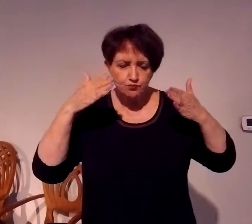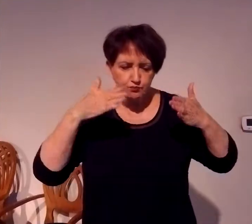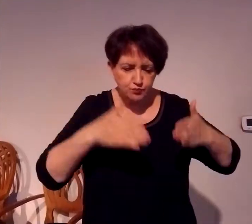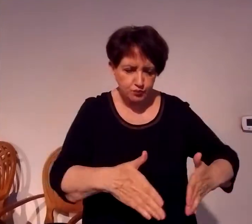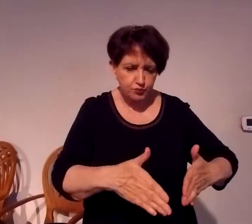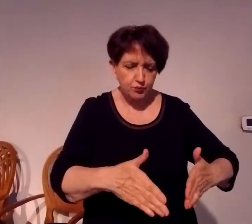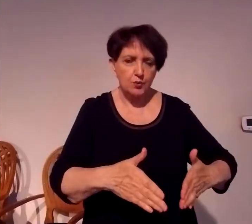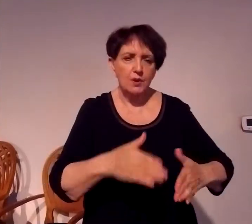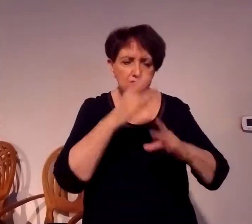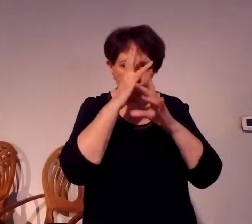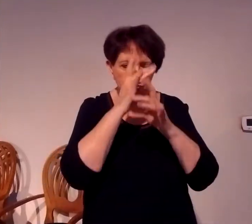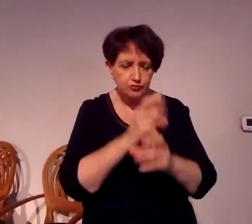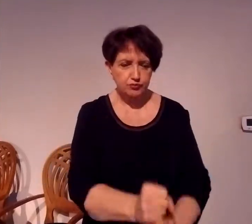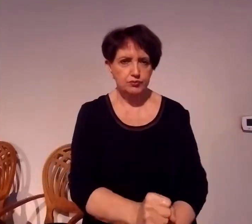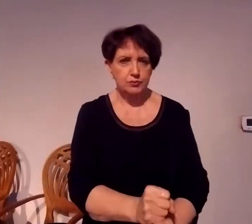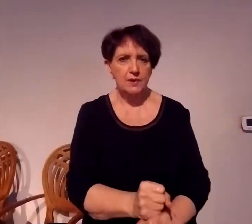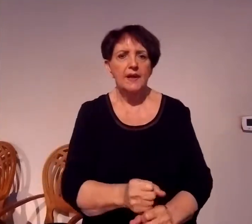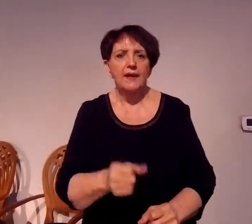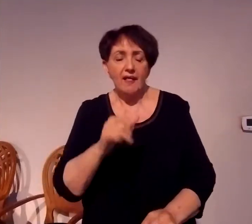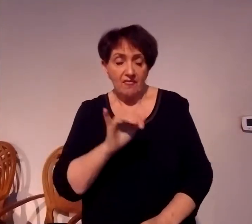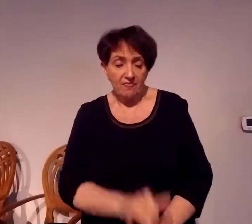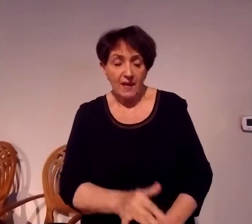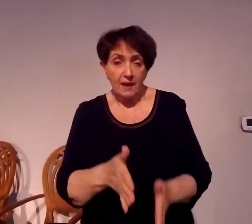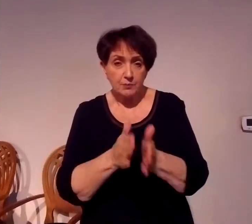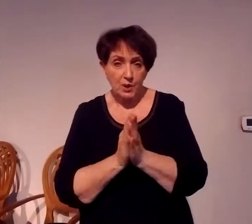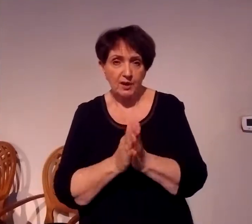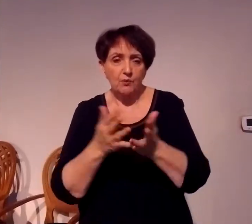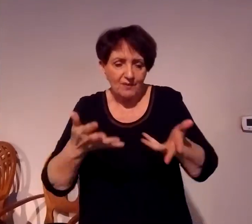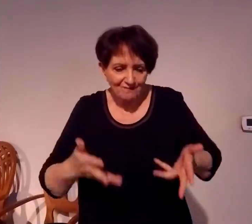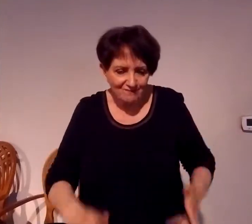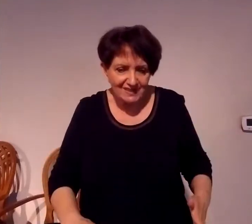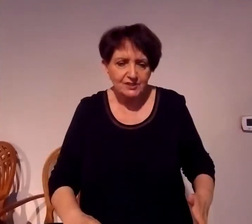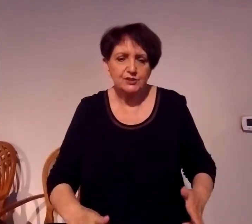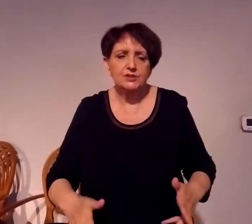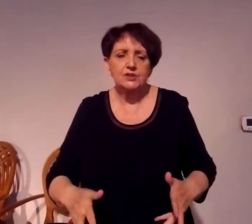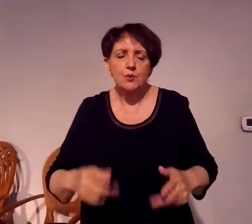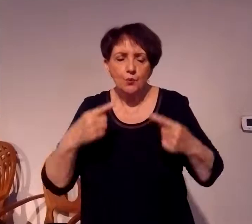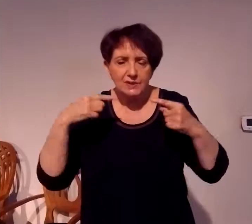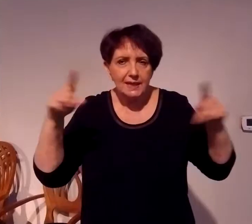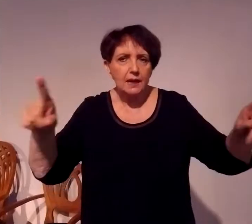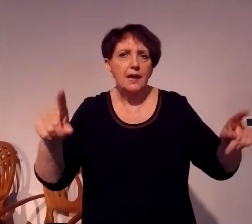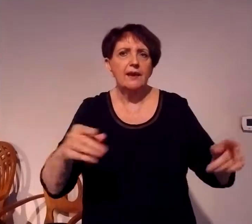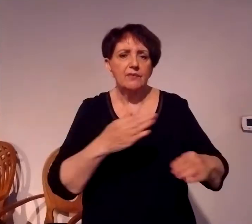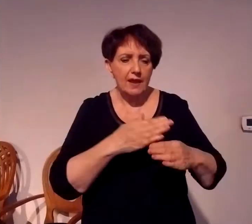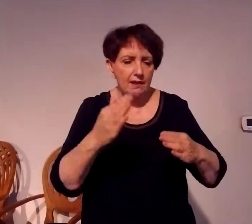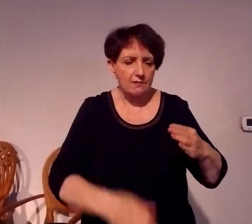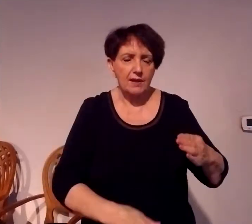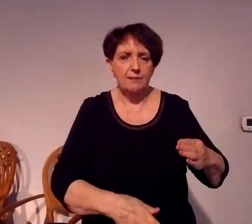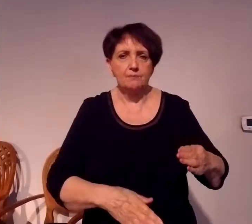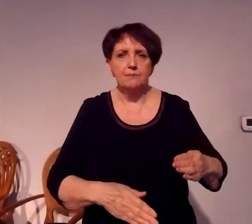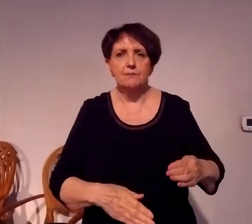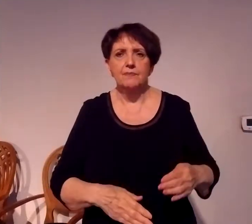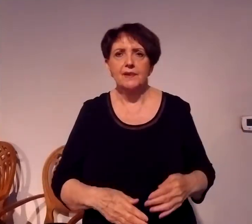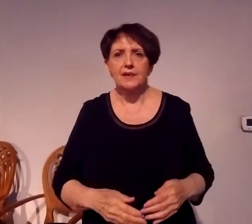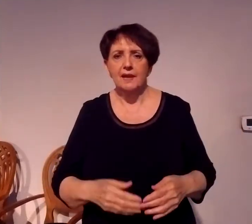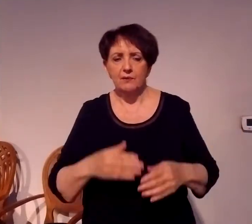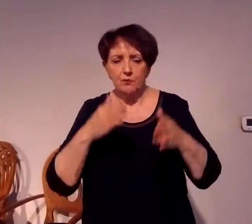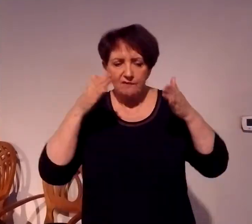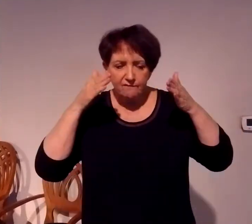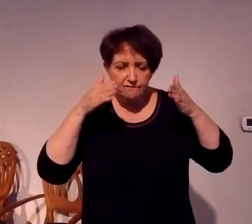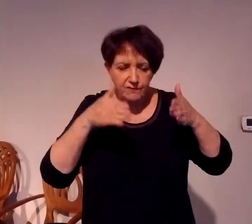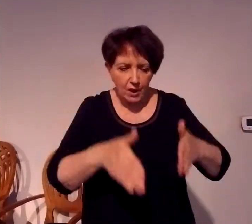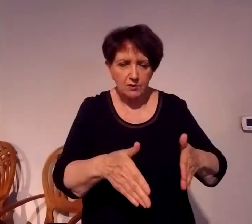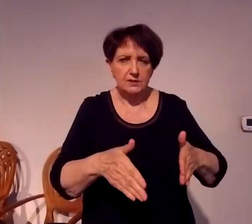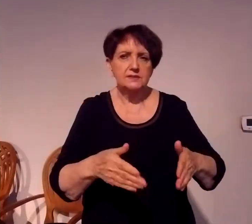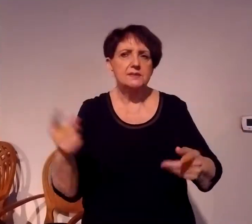do that treatment, that prayer, and we absolutely declare that that is the outcome. And we stay with it until